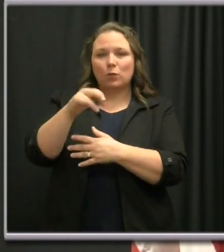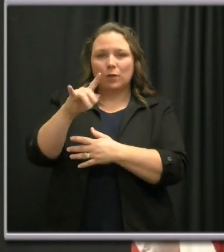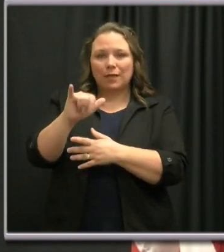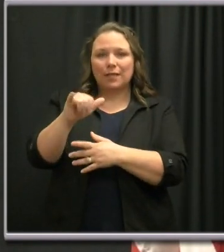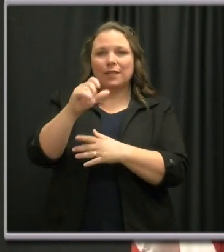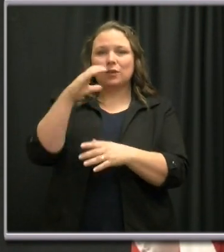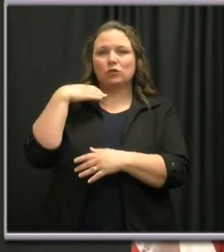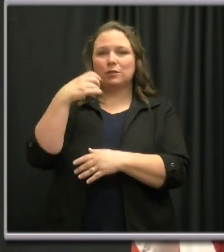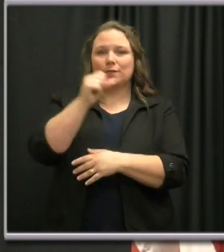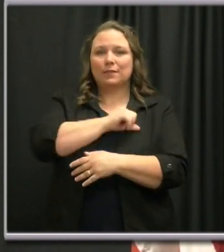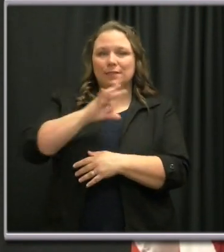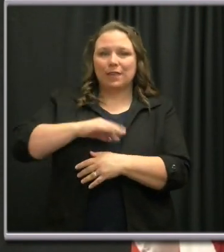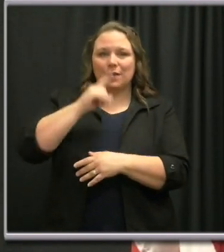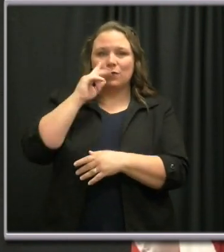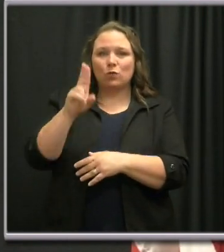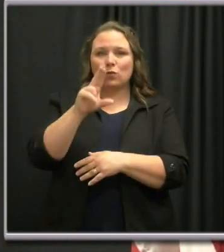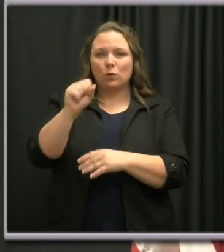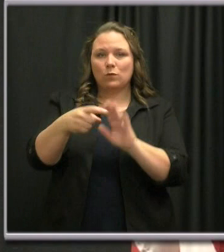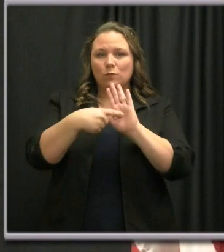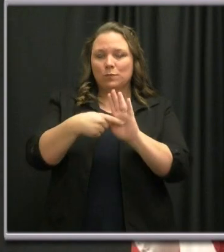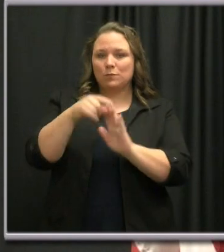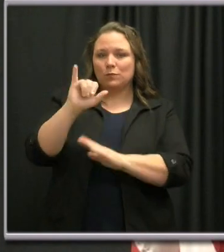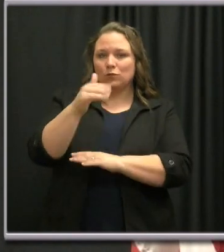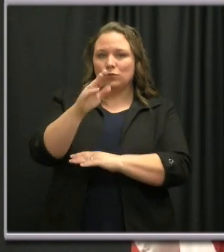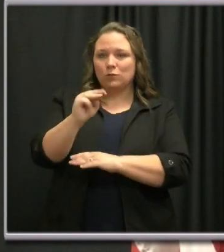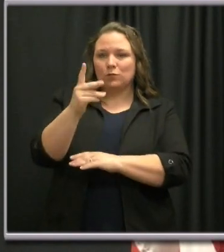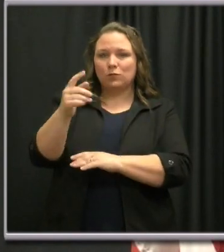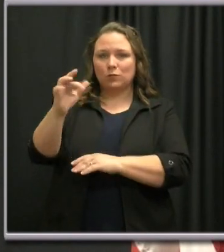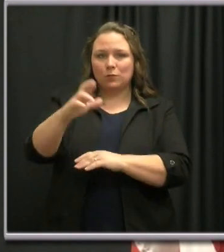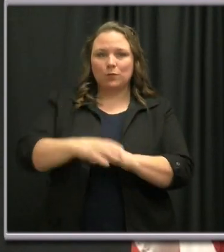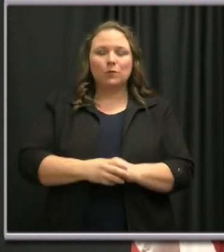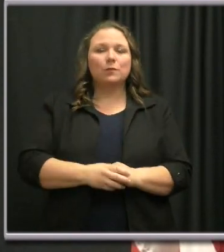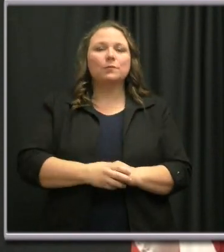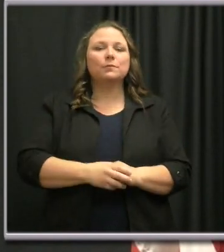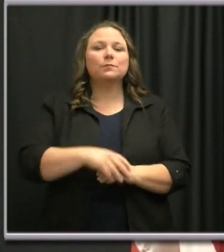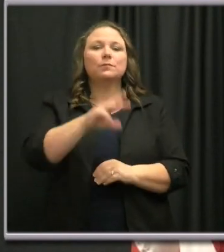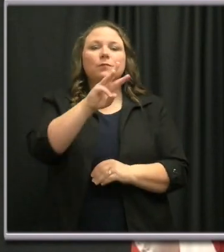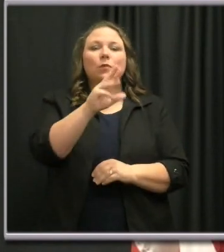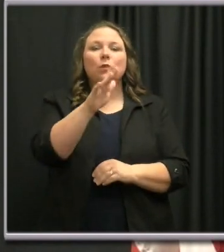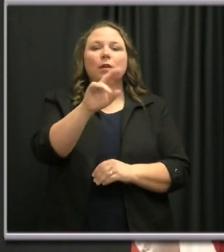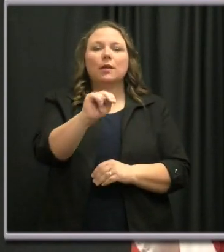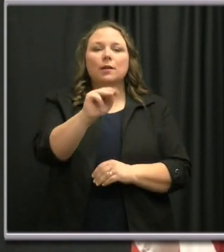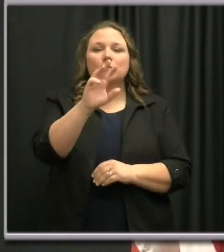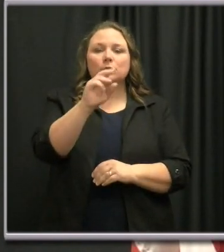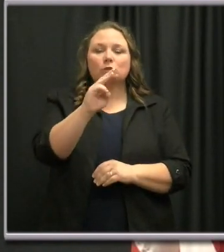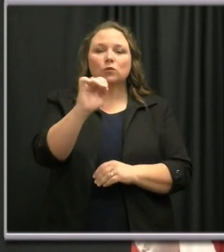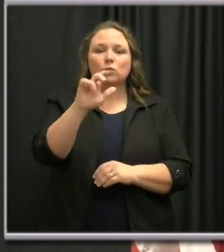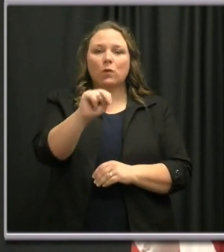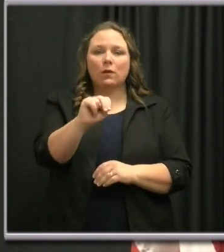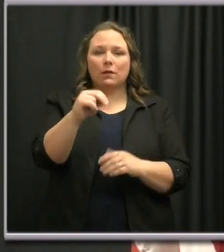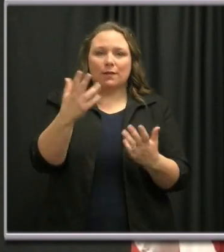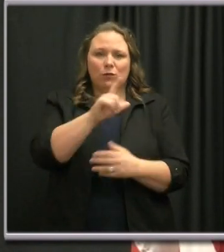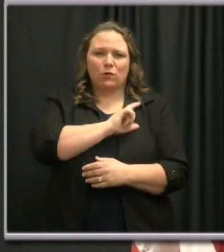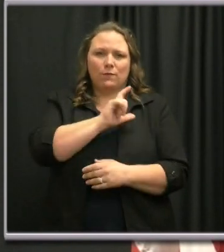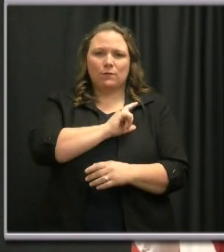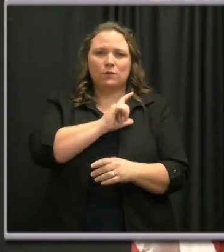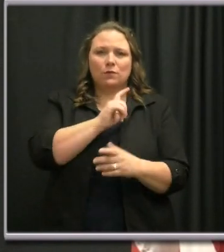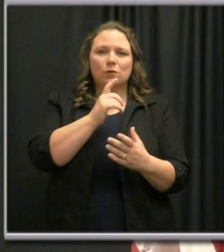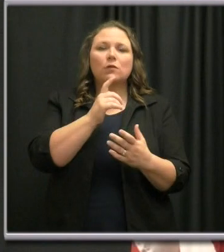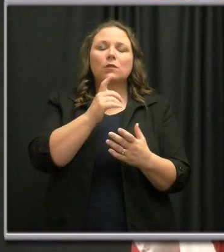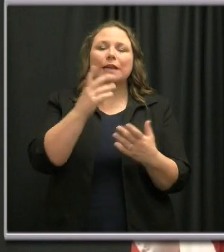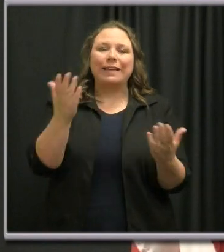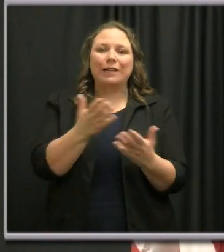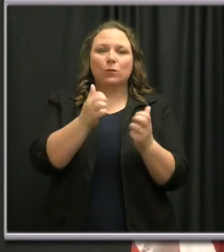Chief of Staff for U.S. Representative Jim Cooper. Director Chief William Swan of the Office of Emergency Management and Nashville Fire